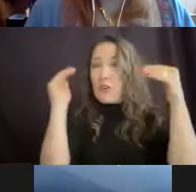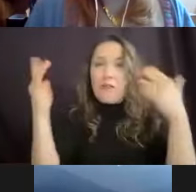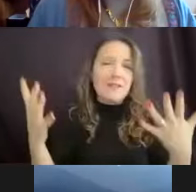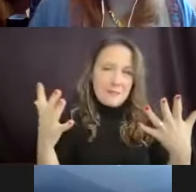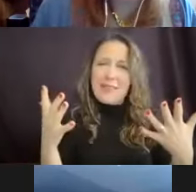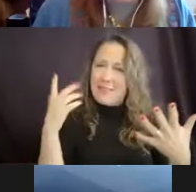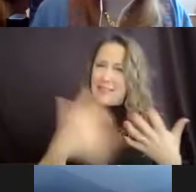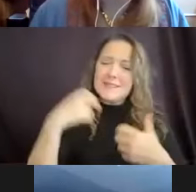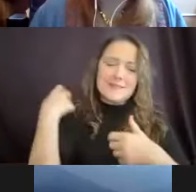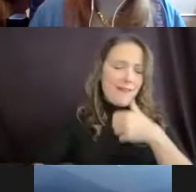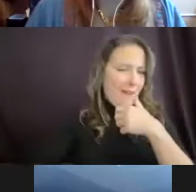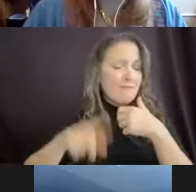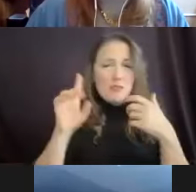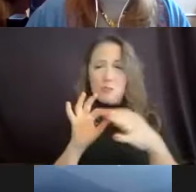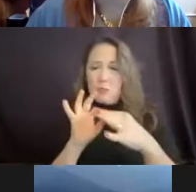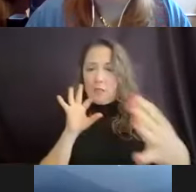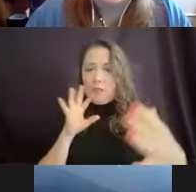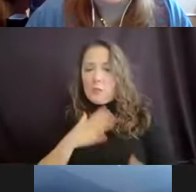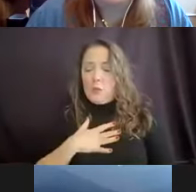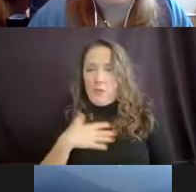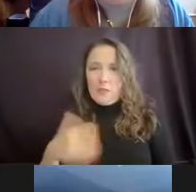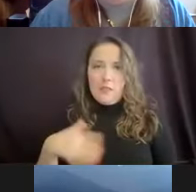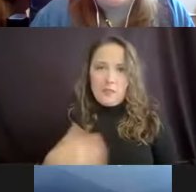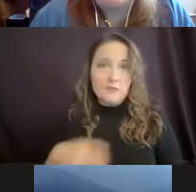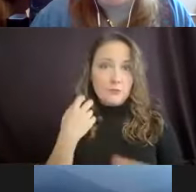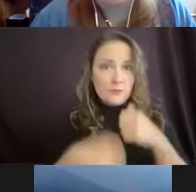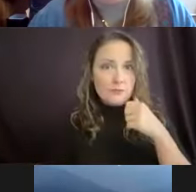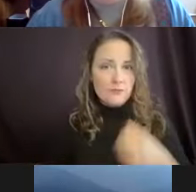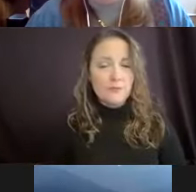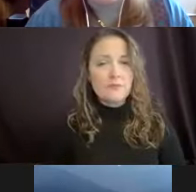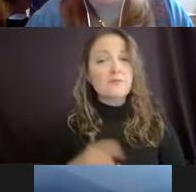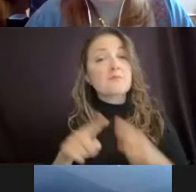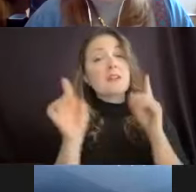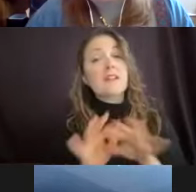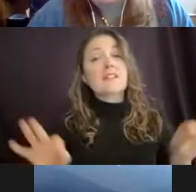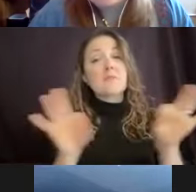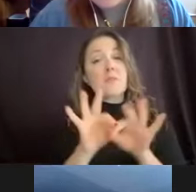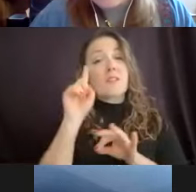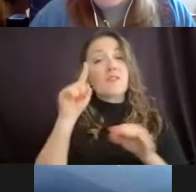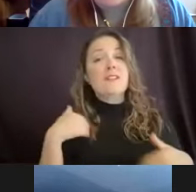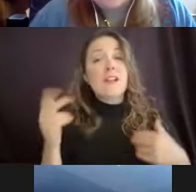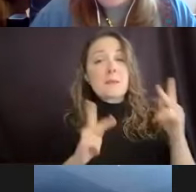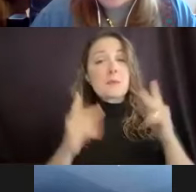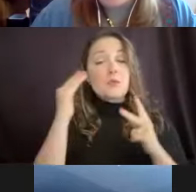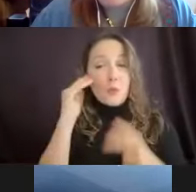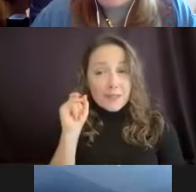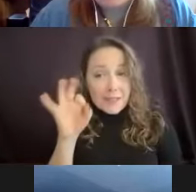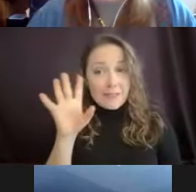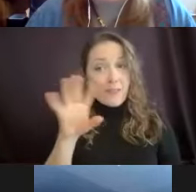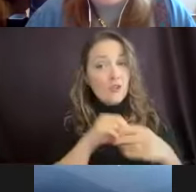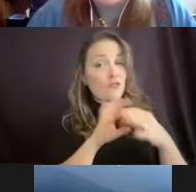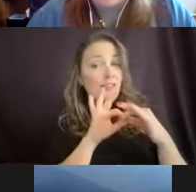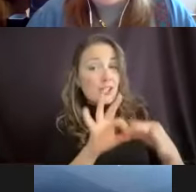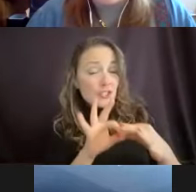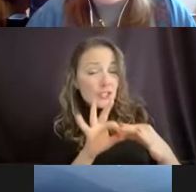too. But it's important for young people to know that if somebody they're in a relationship with